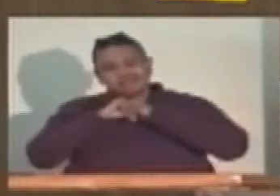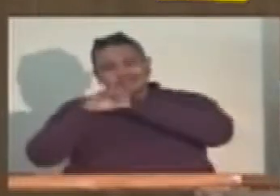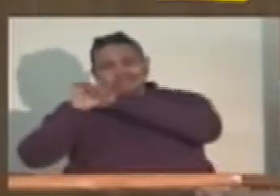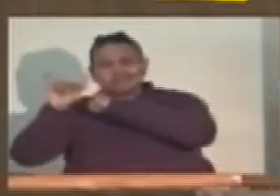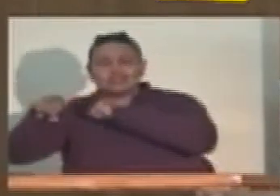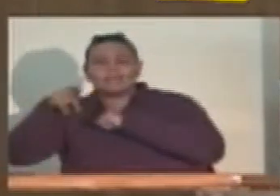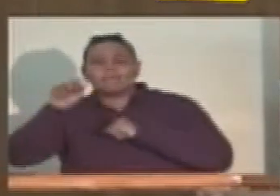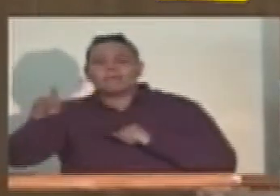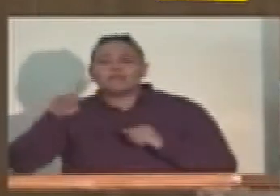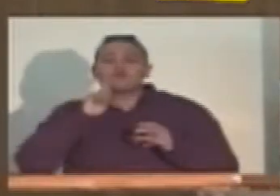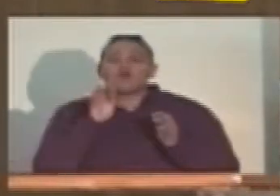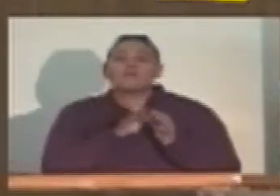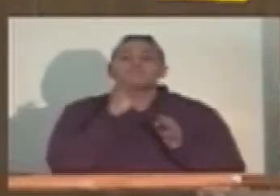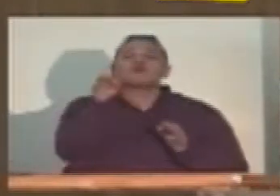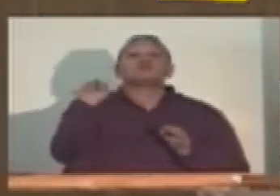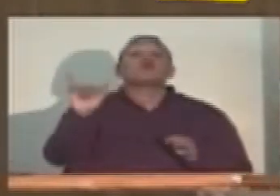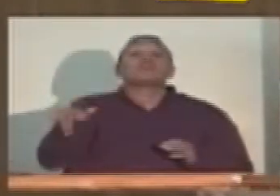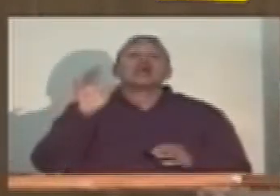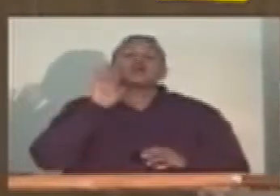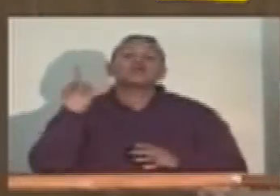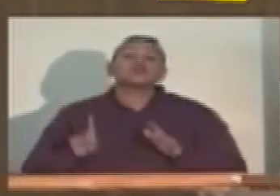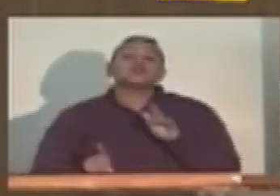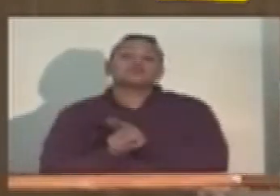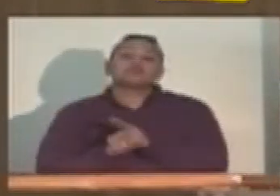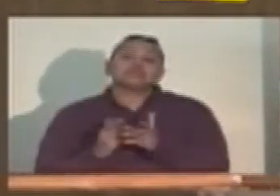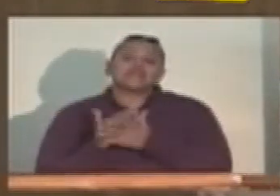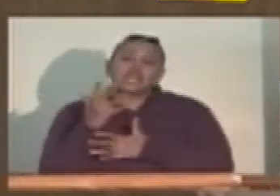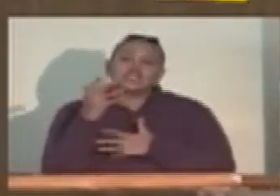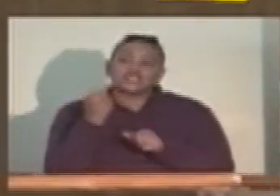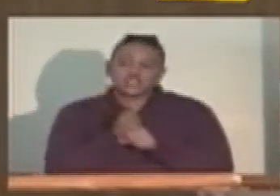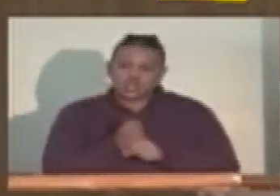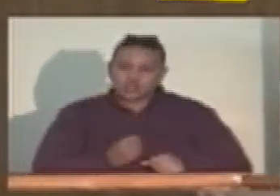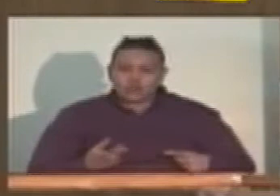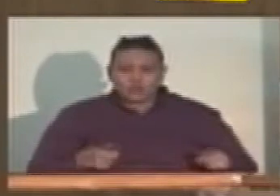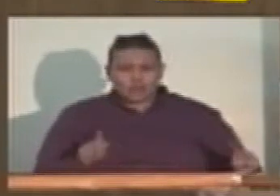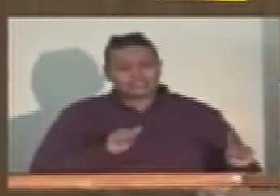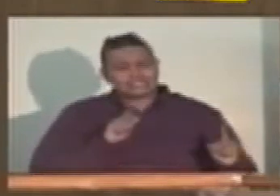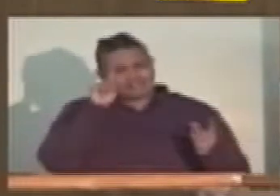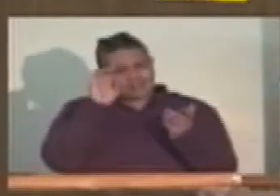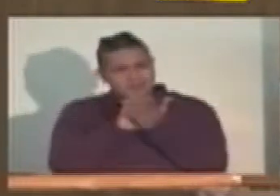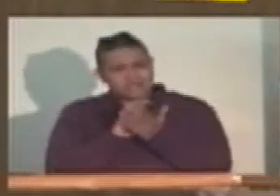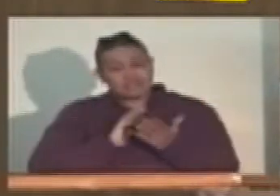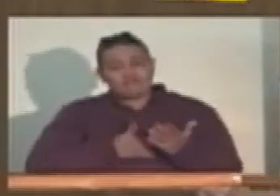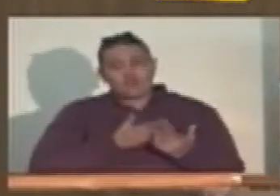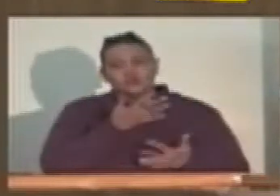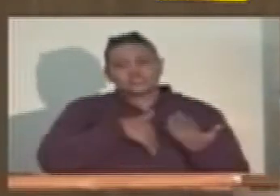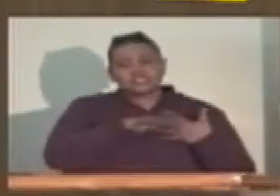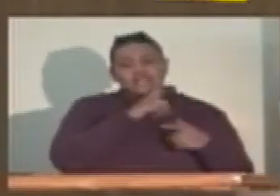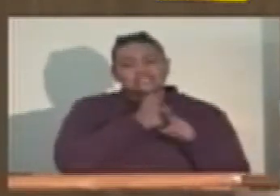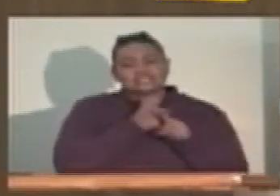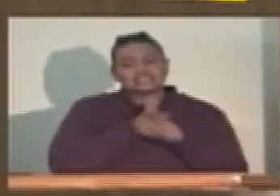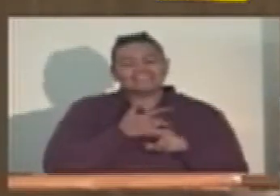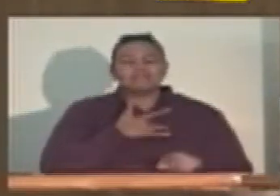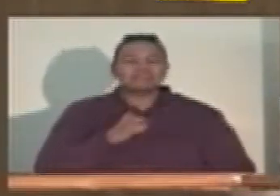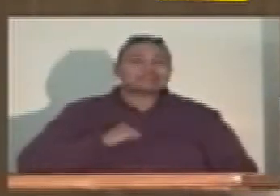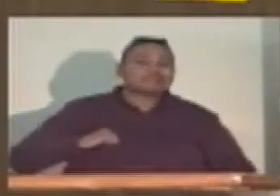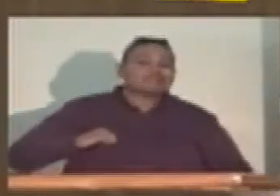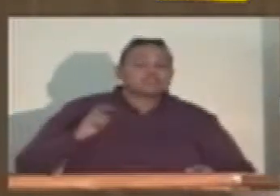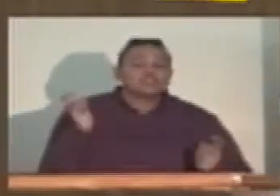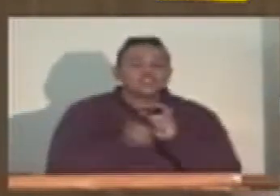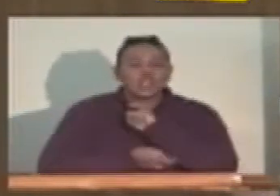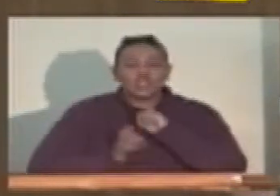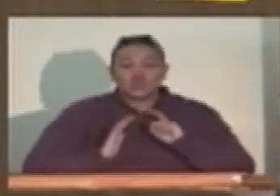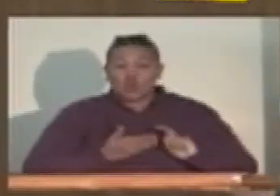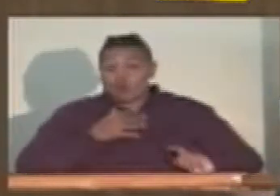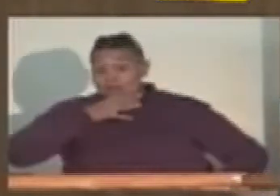postpone this examination, which will come in stream next year. While I believe that our society is generally resistant to change, our